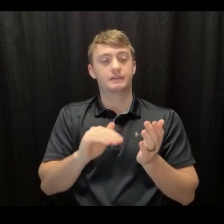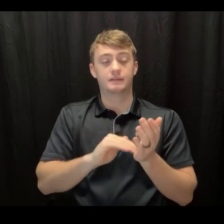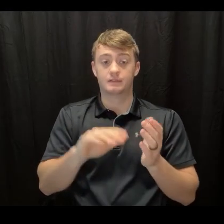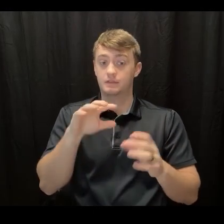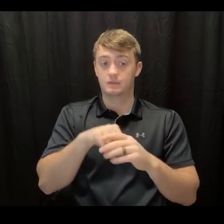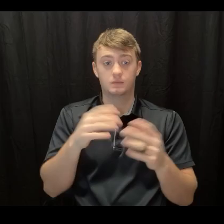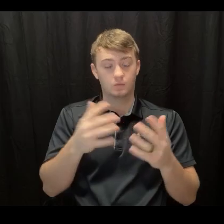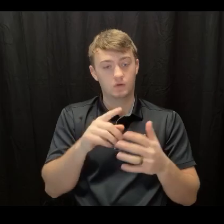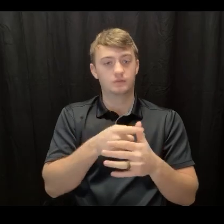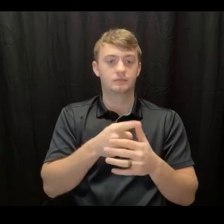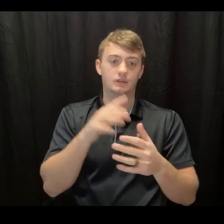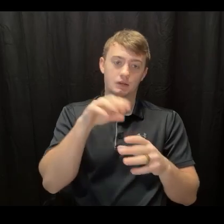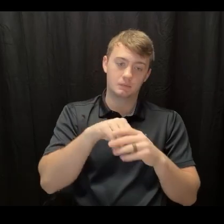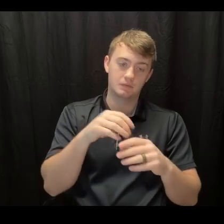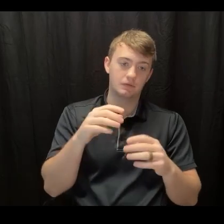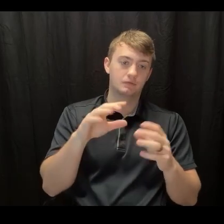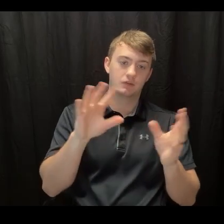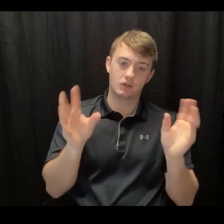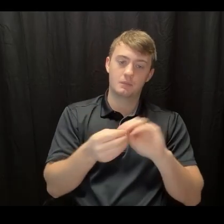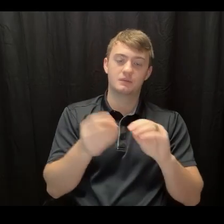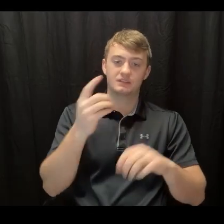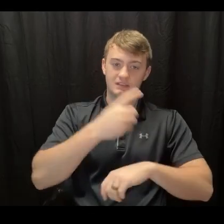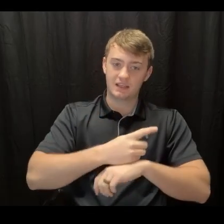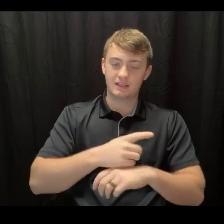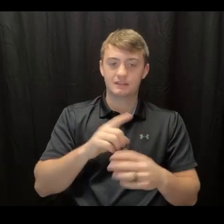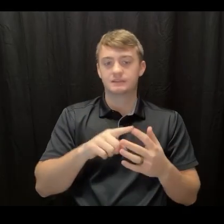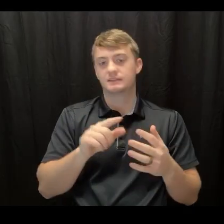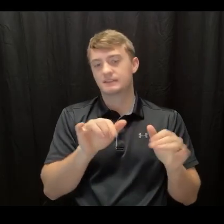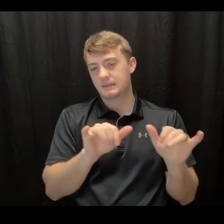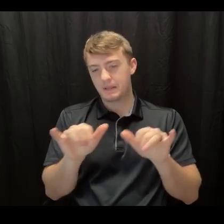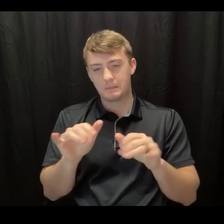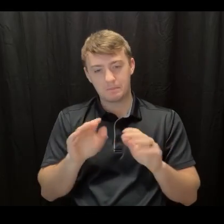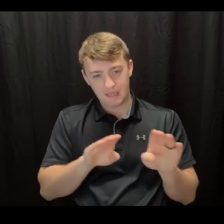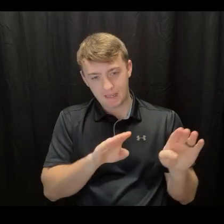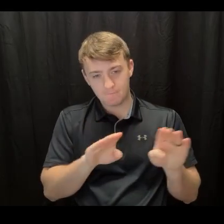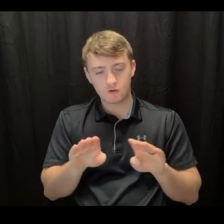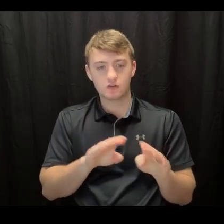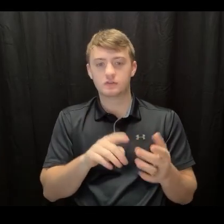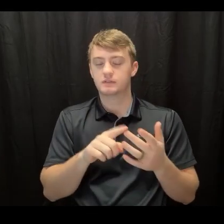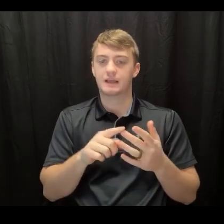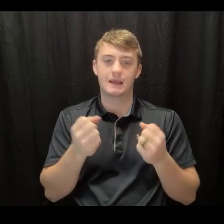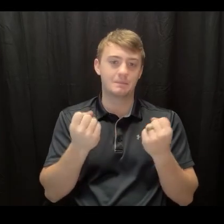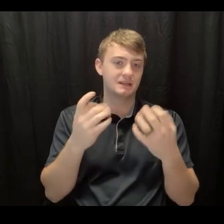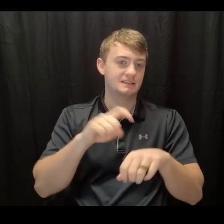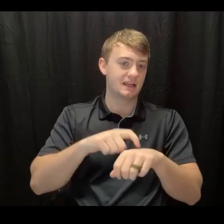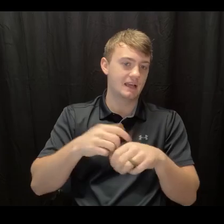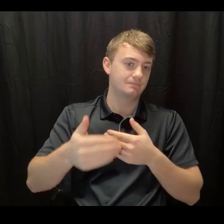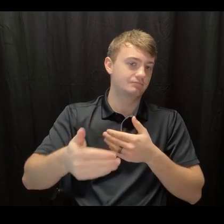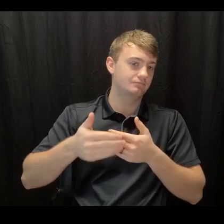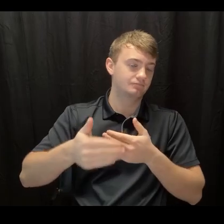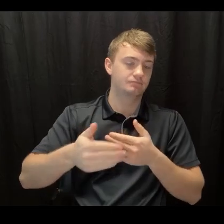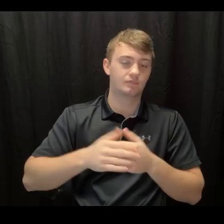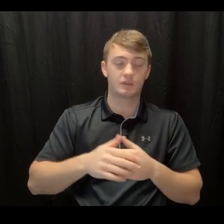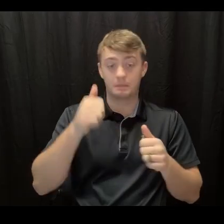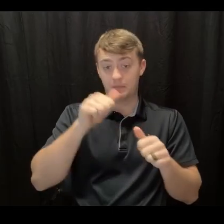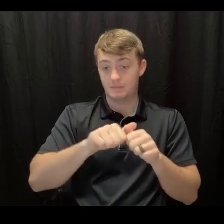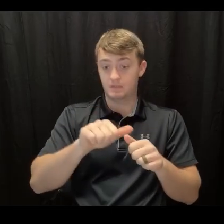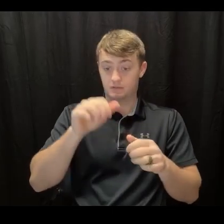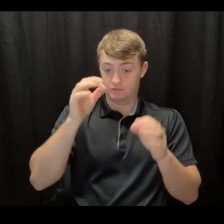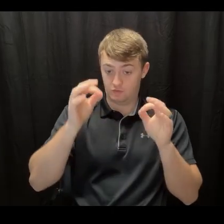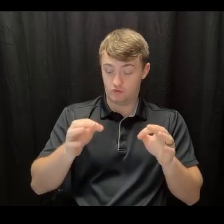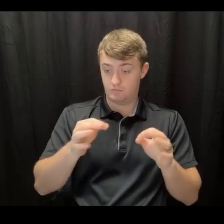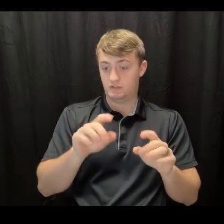Factors include the total number of days, similarity between behaviors, and proximity of incidents. Remember that determining